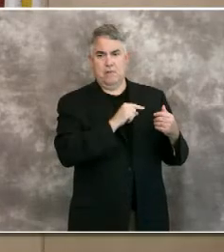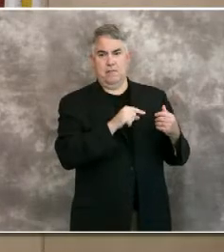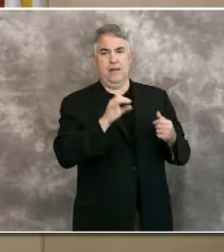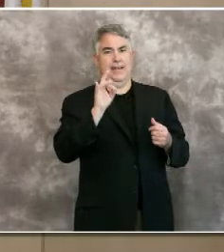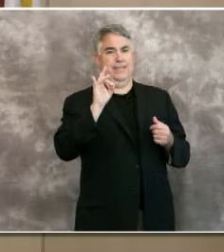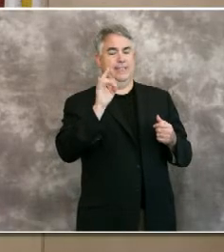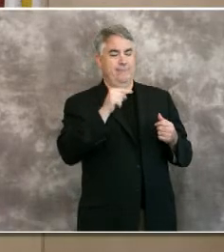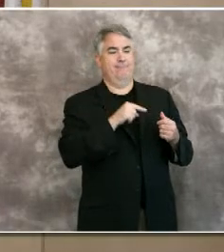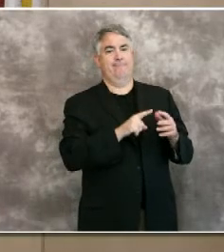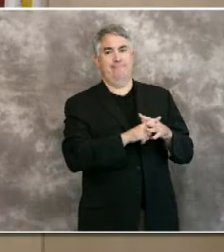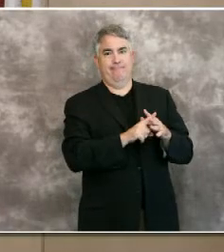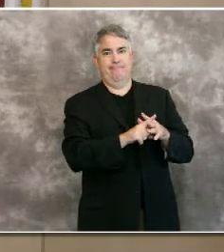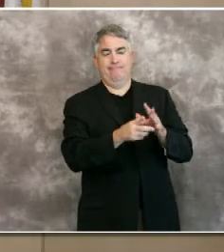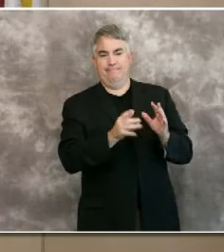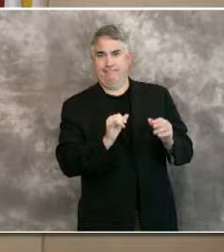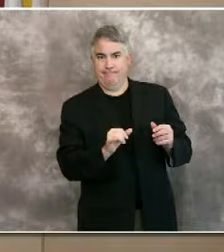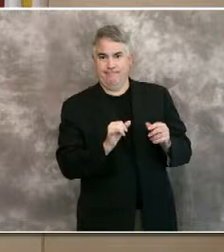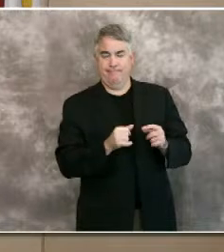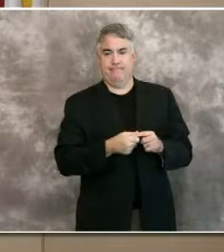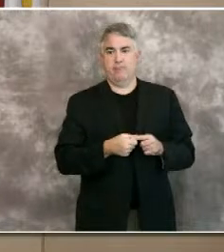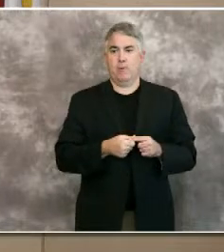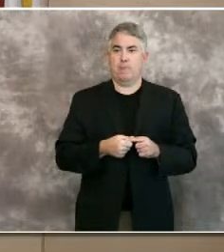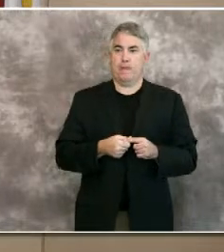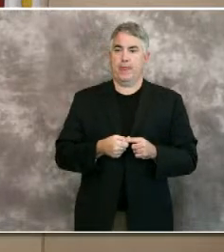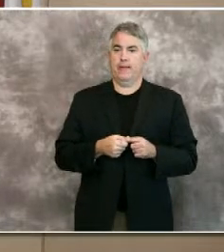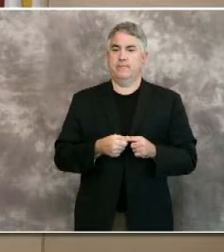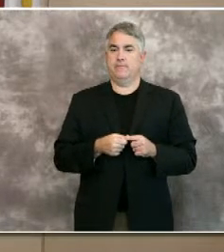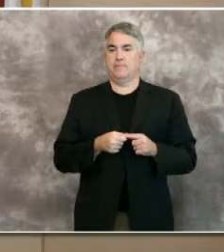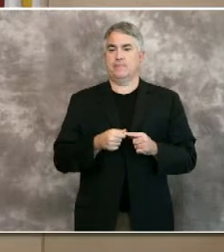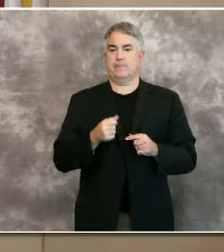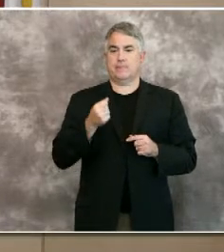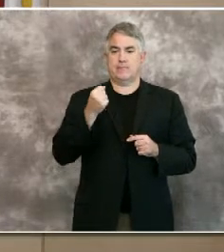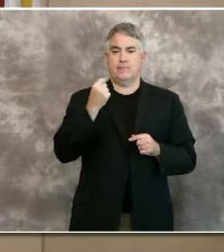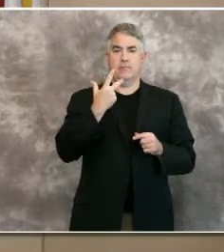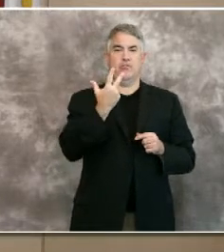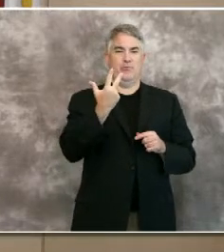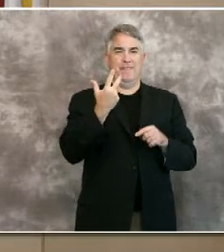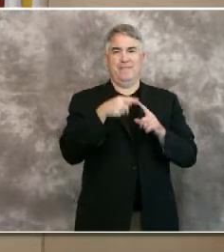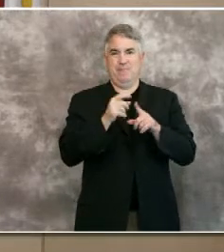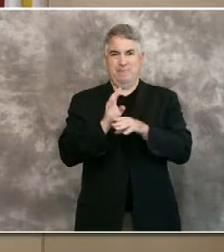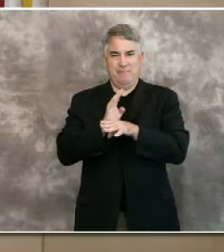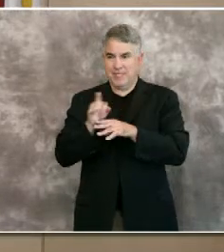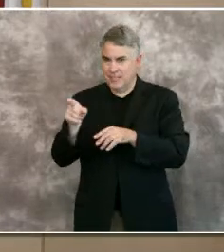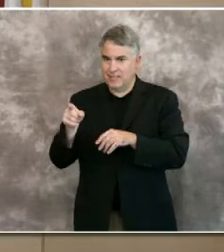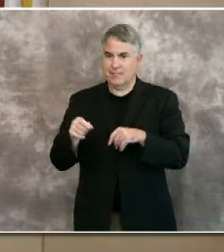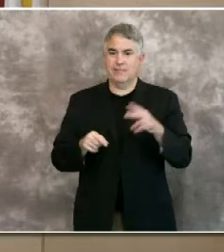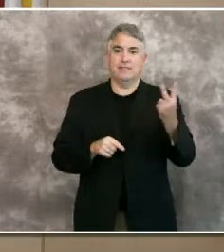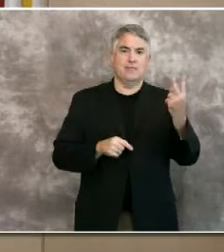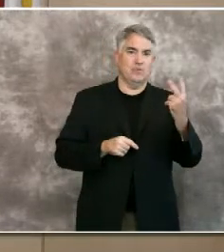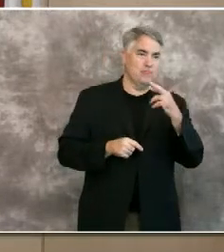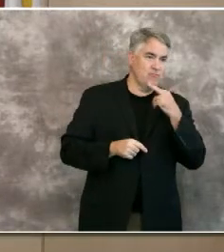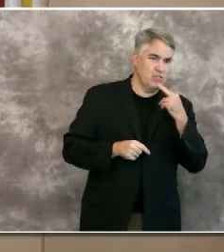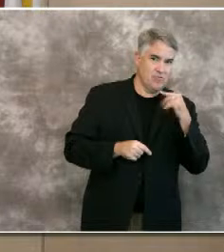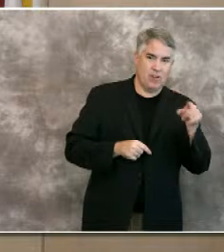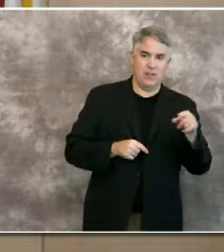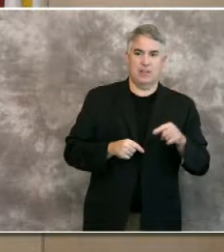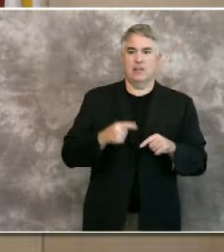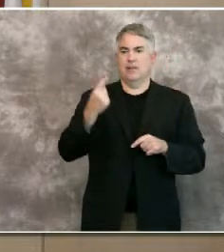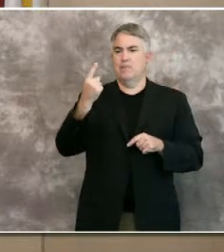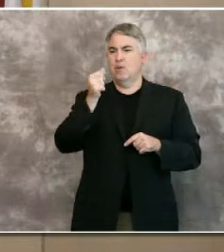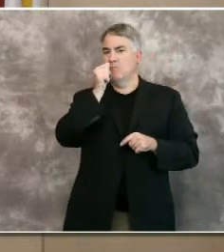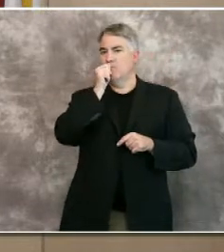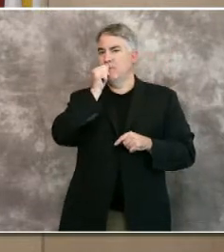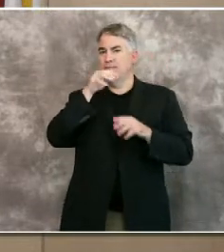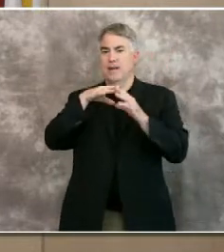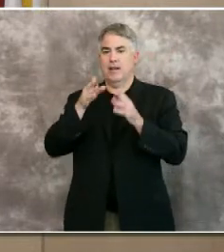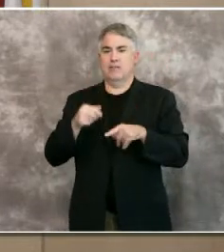outbreaks. These include outbreaks in 3 businesses, 2 restaurants, 1 private residence, 1